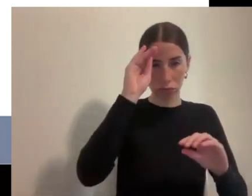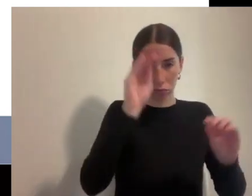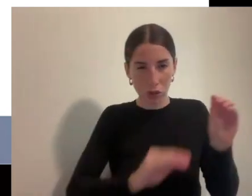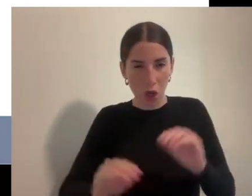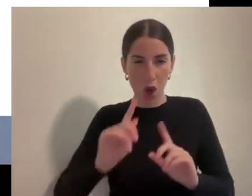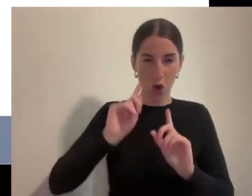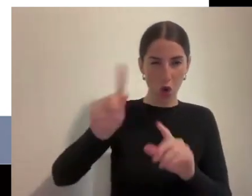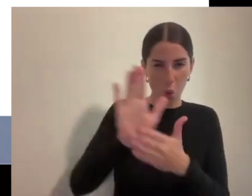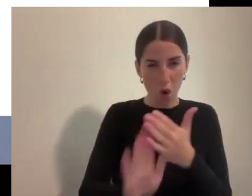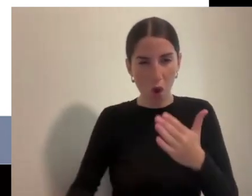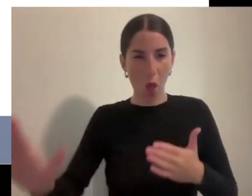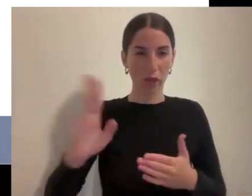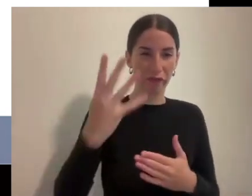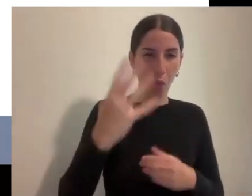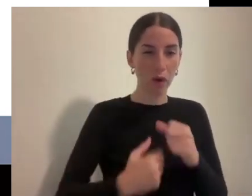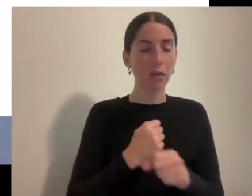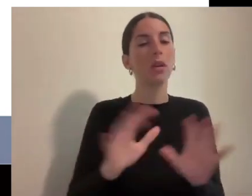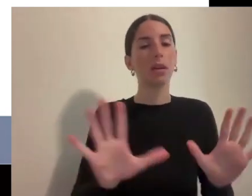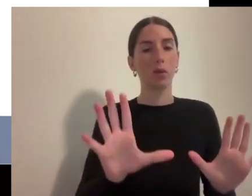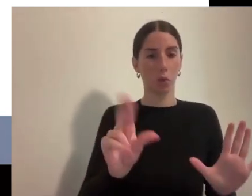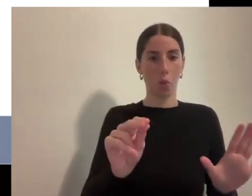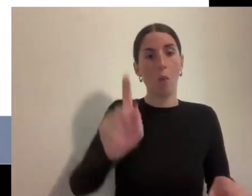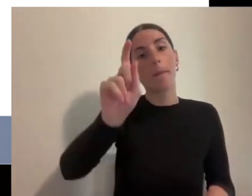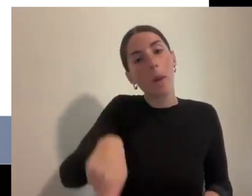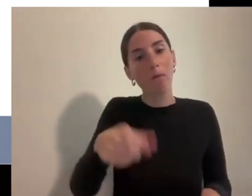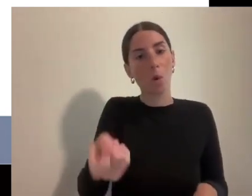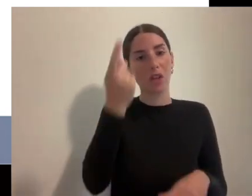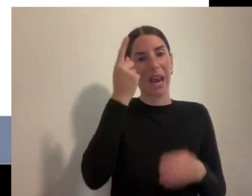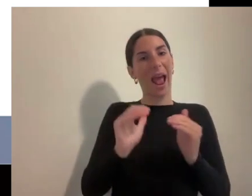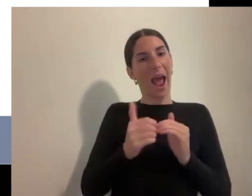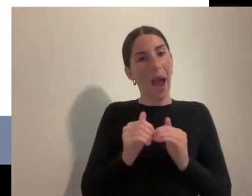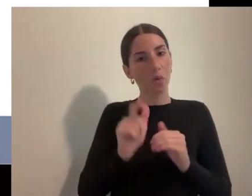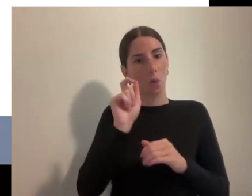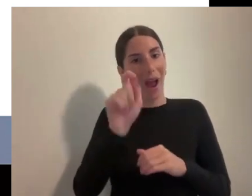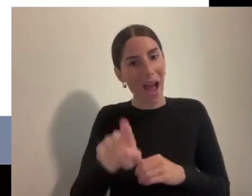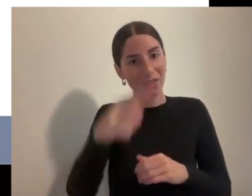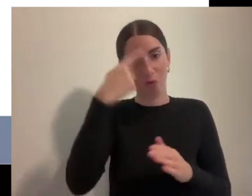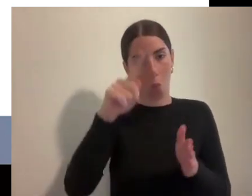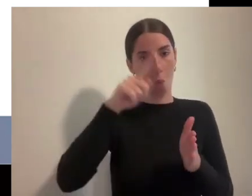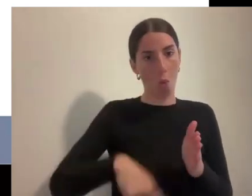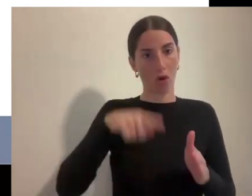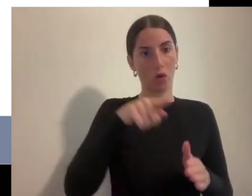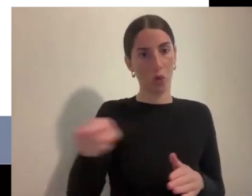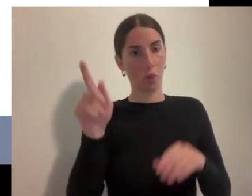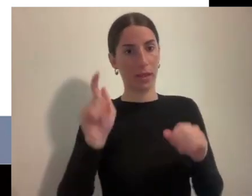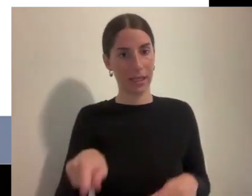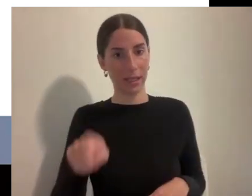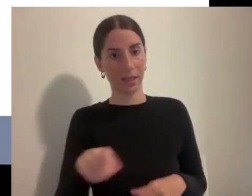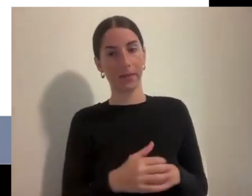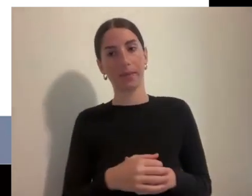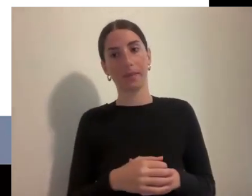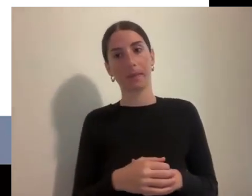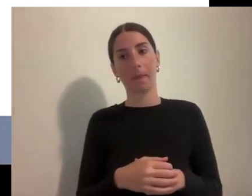college for 4 years. No, you just have to understand how to ask for what you need. And make sure